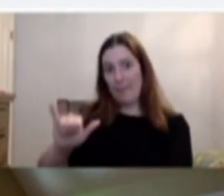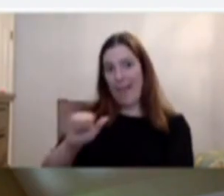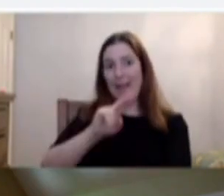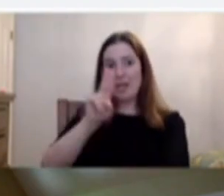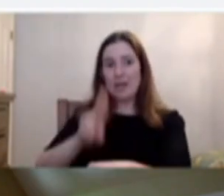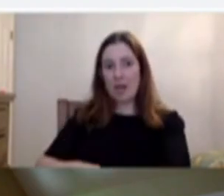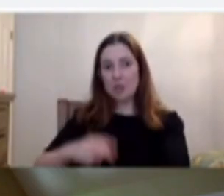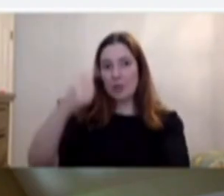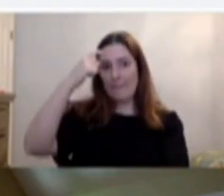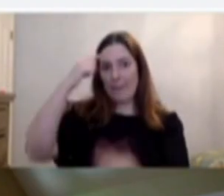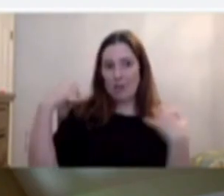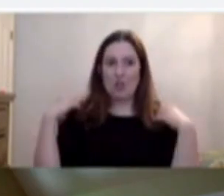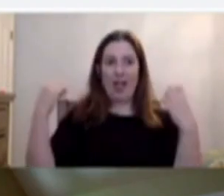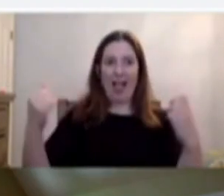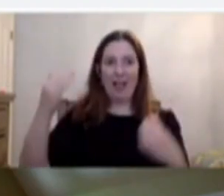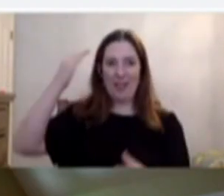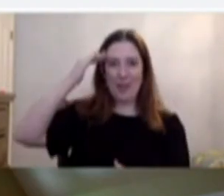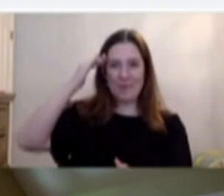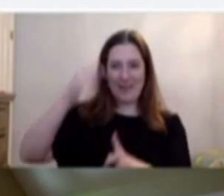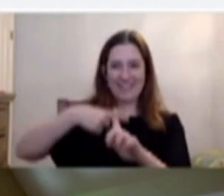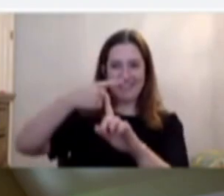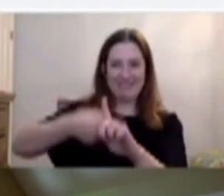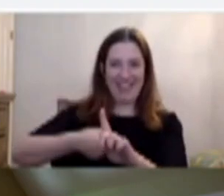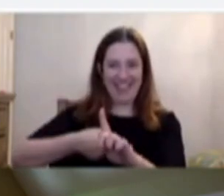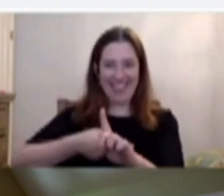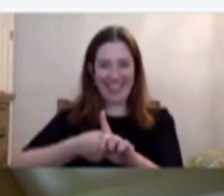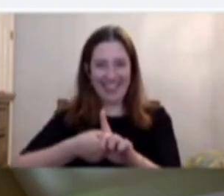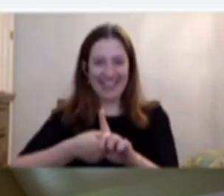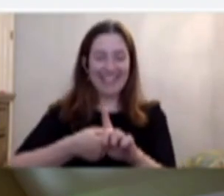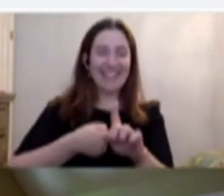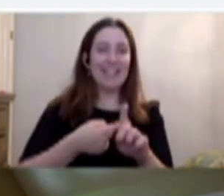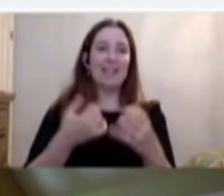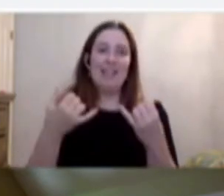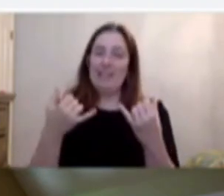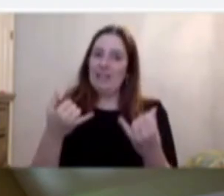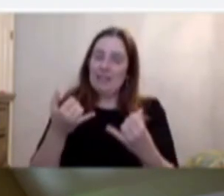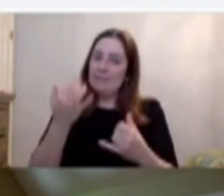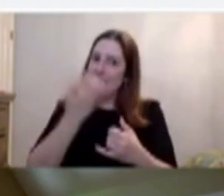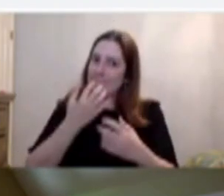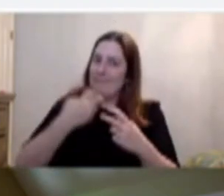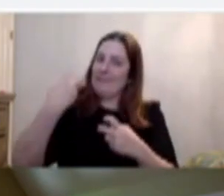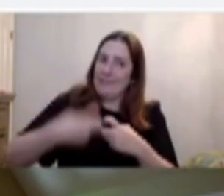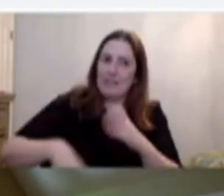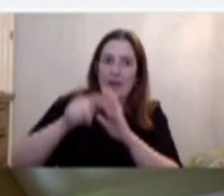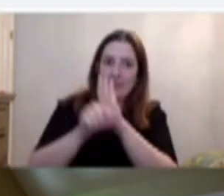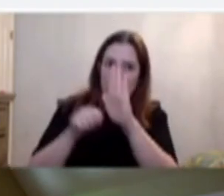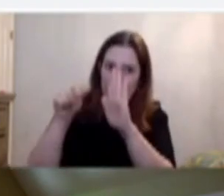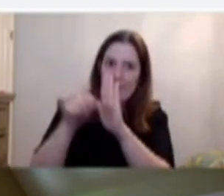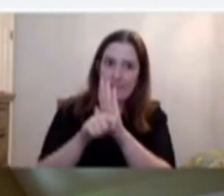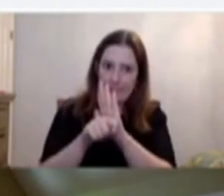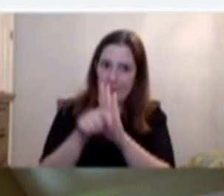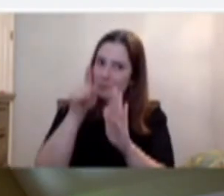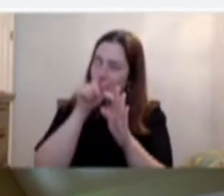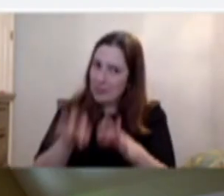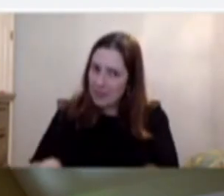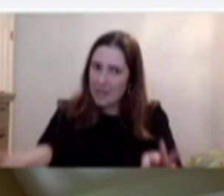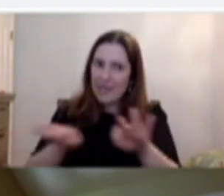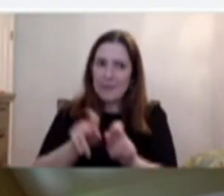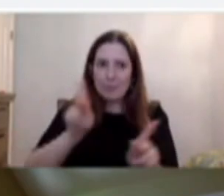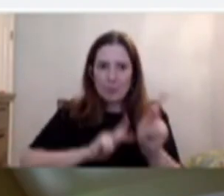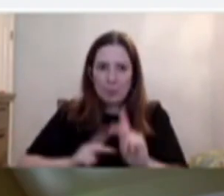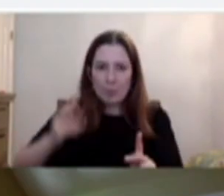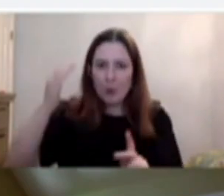Awareness Month. And I think in the times we're going through, it's more important than ever that people pay attention to their mental